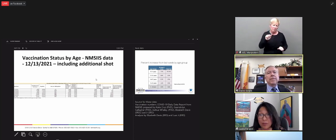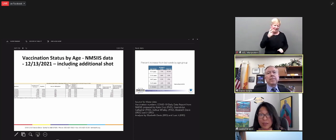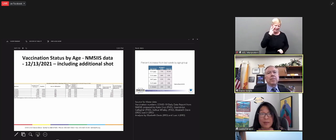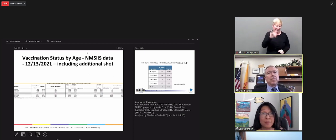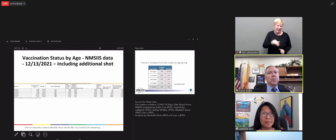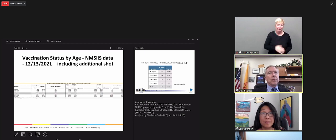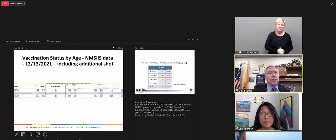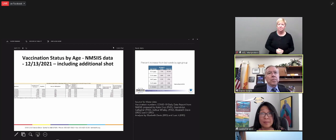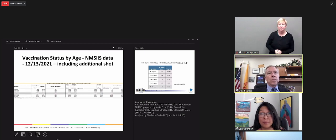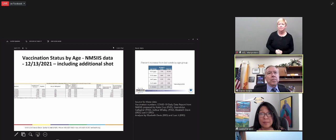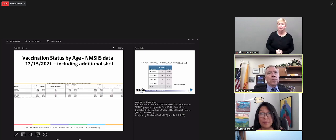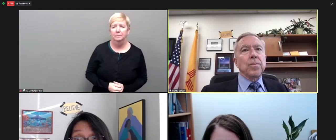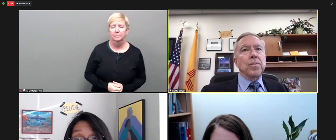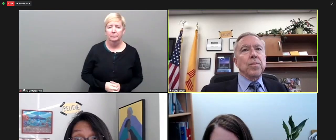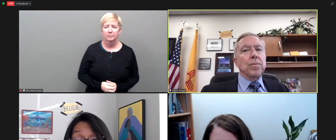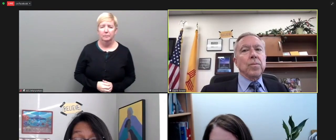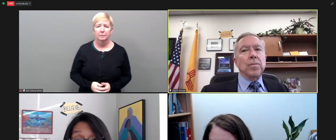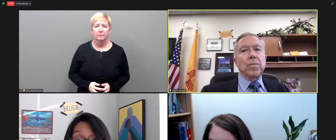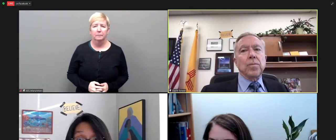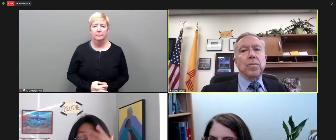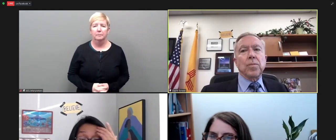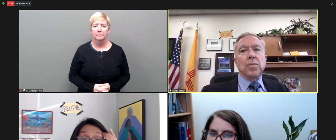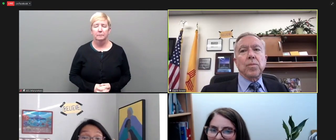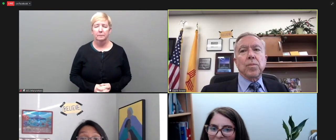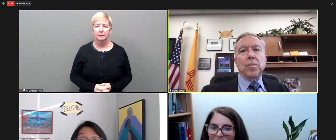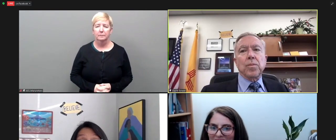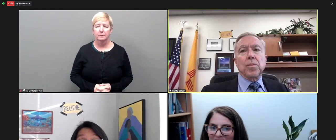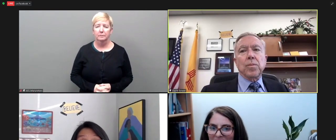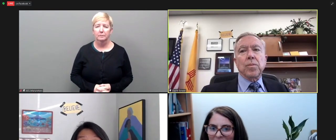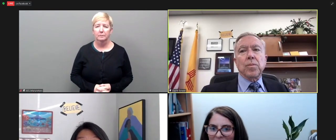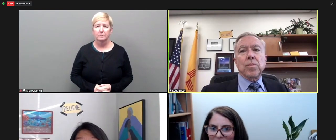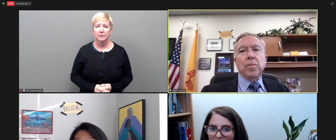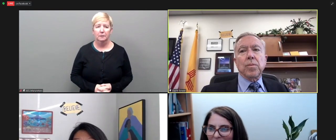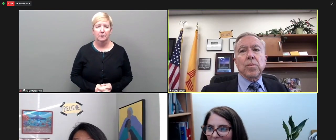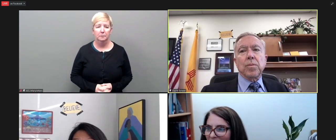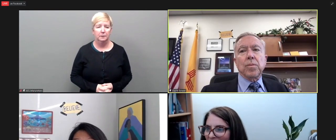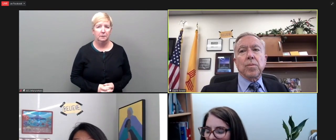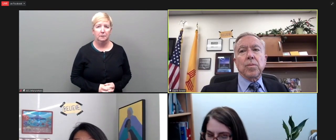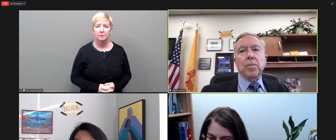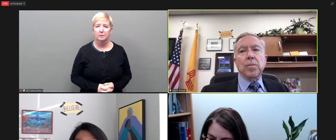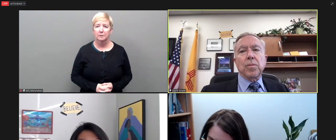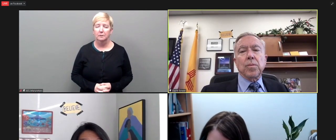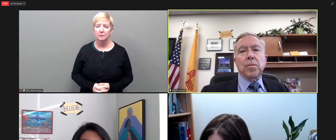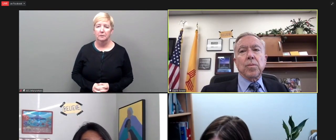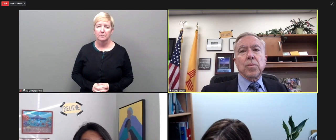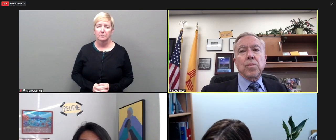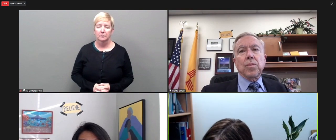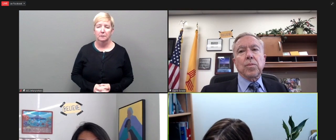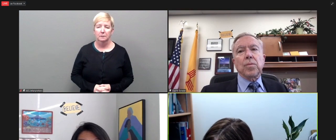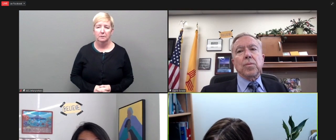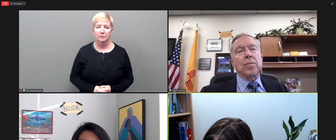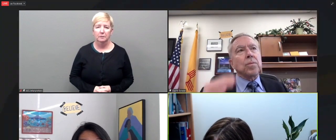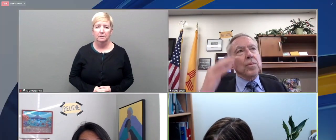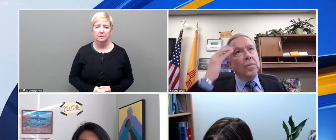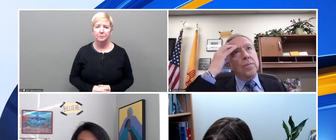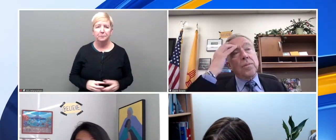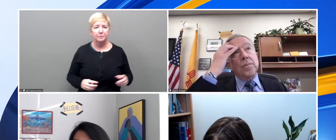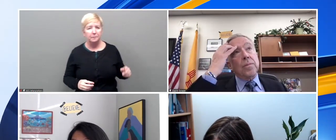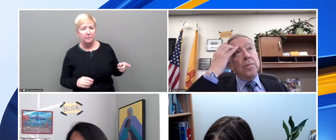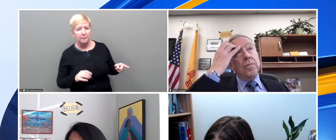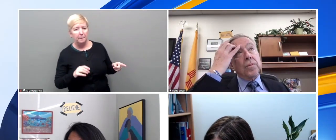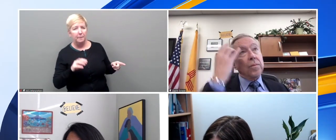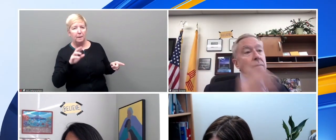Laura. And I think I heard the